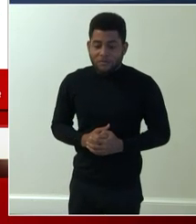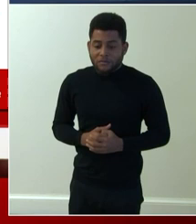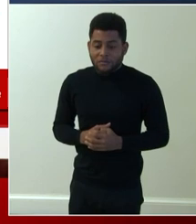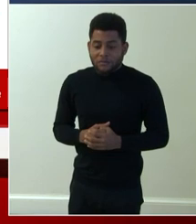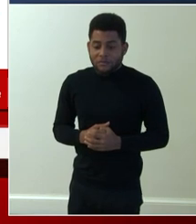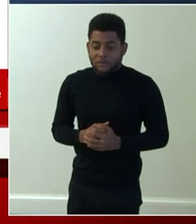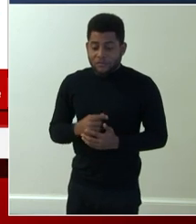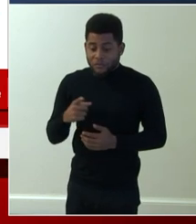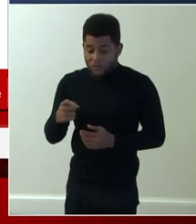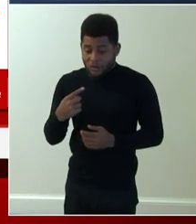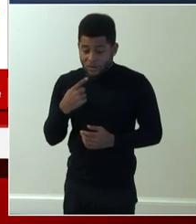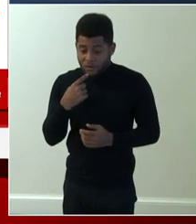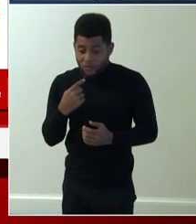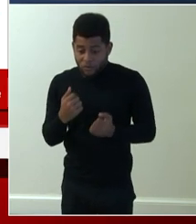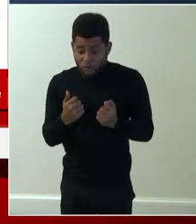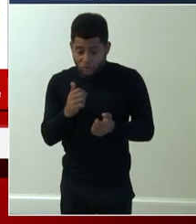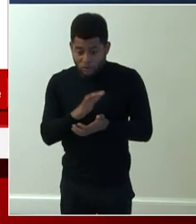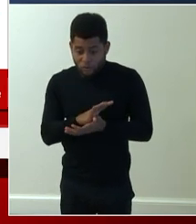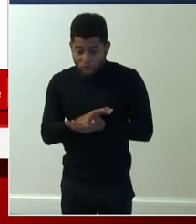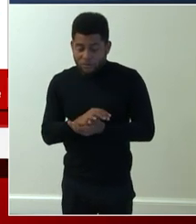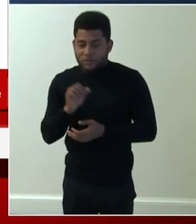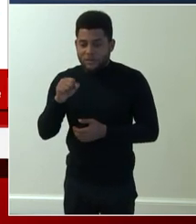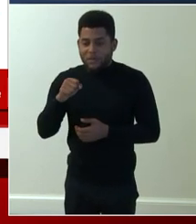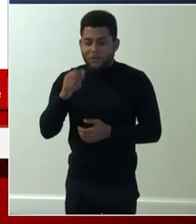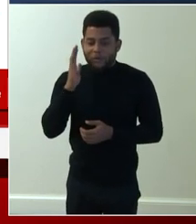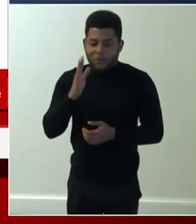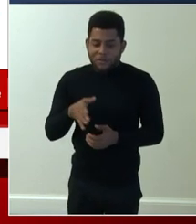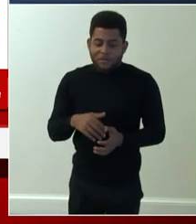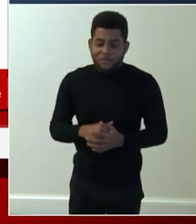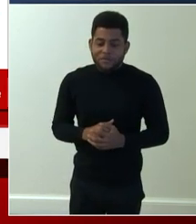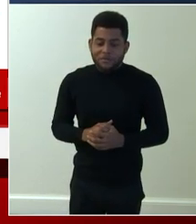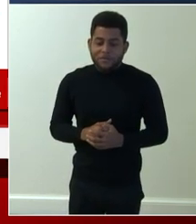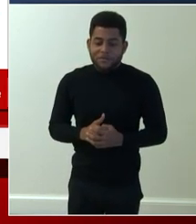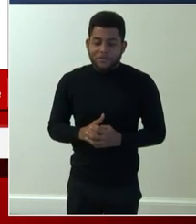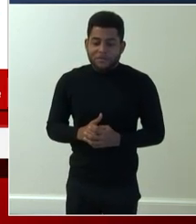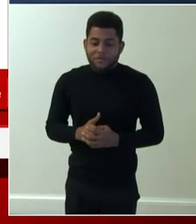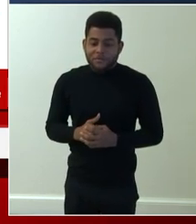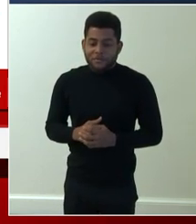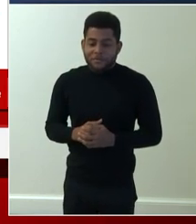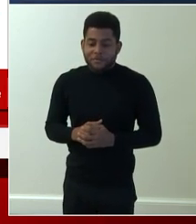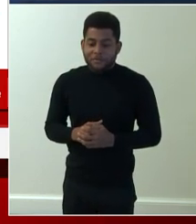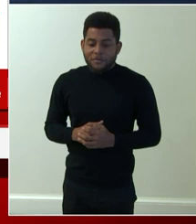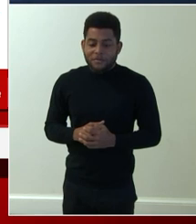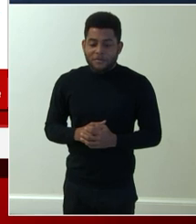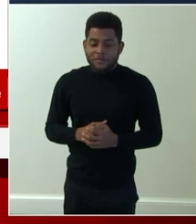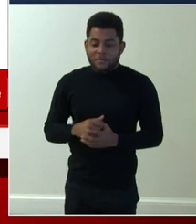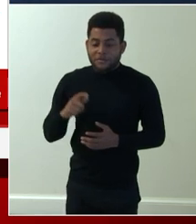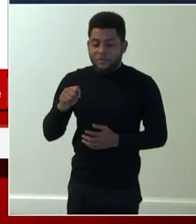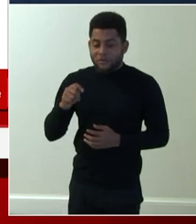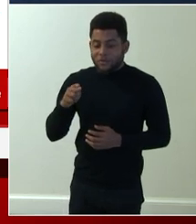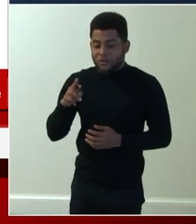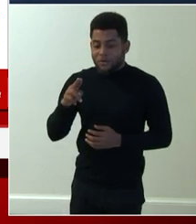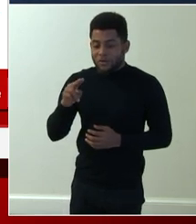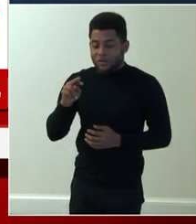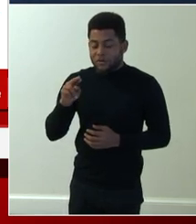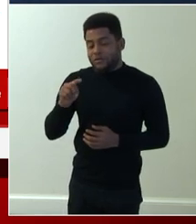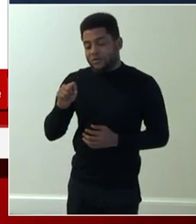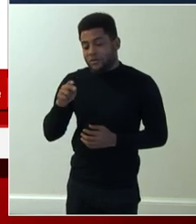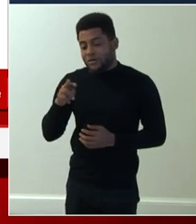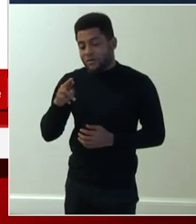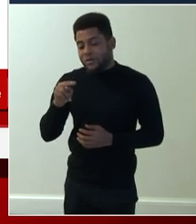virtual. schools? There is Turner Elementary School, Bard Early College,